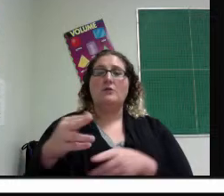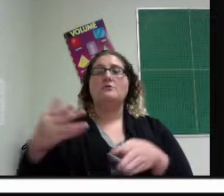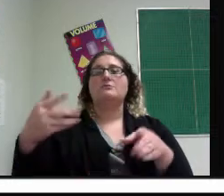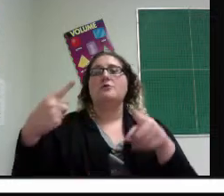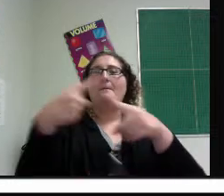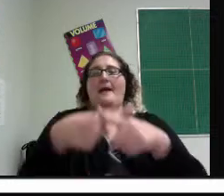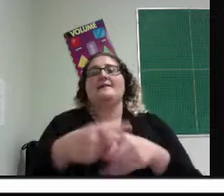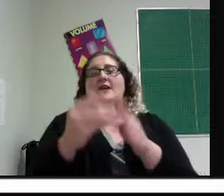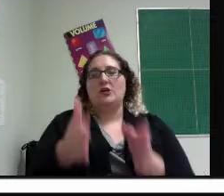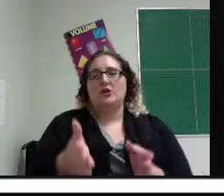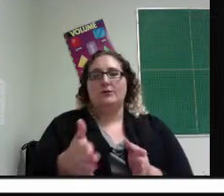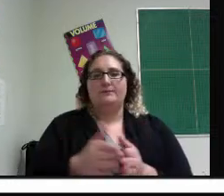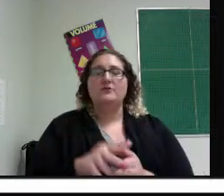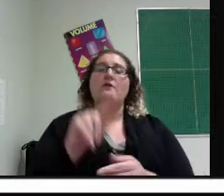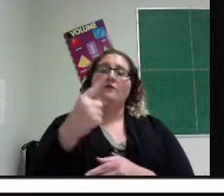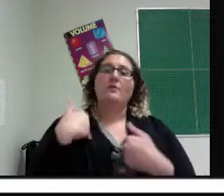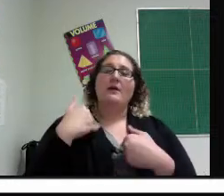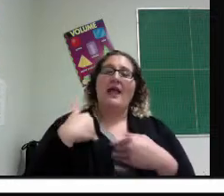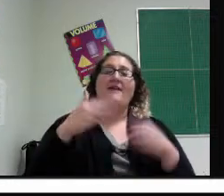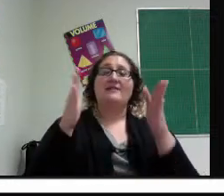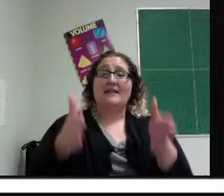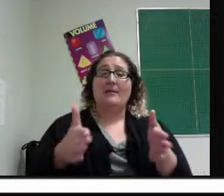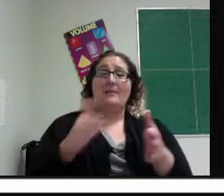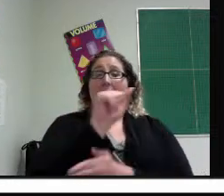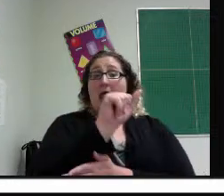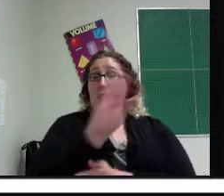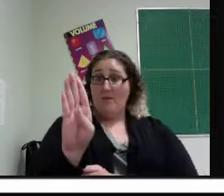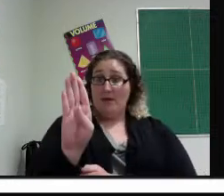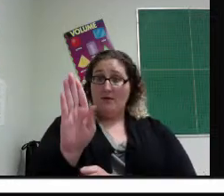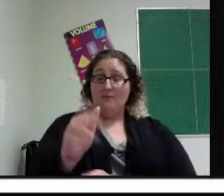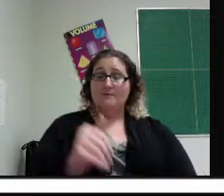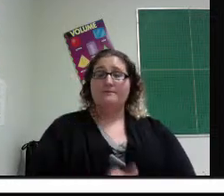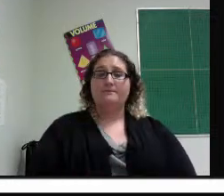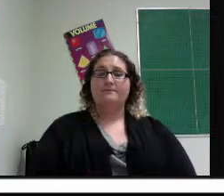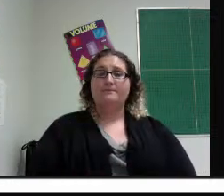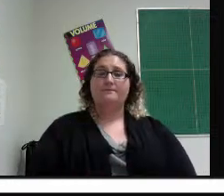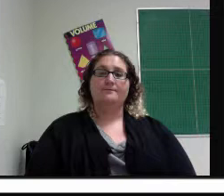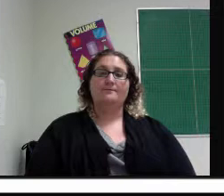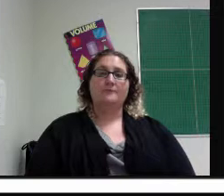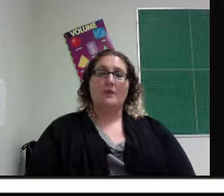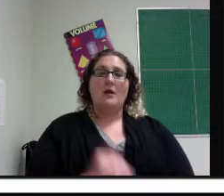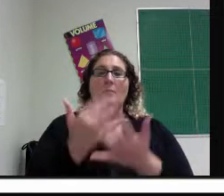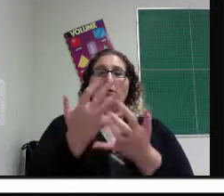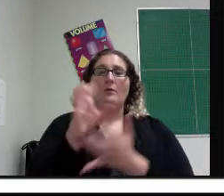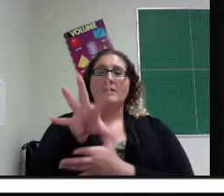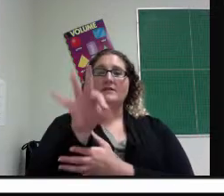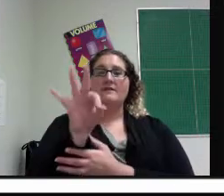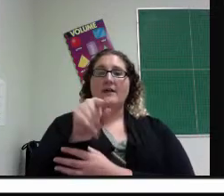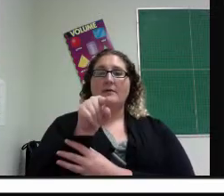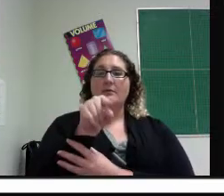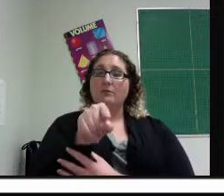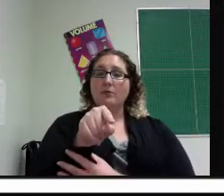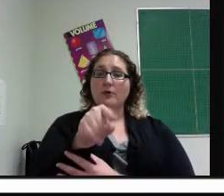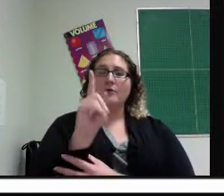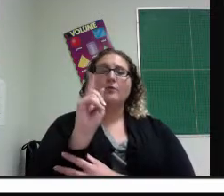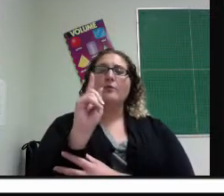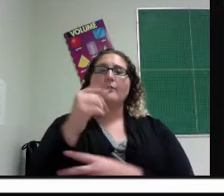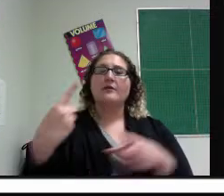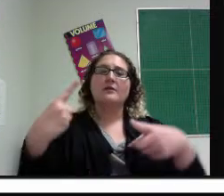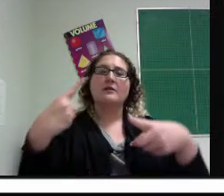So first we have to start off with a segment. So we'll say segment AB, and we want to find the point that it